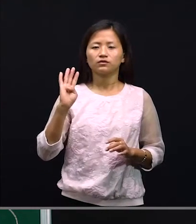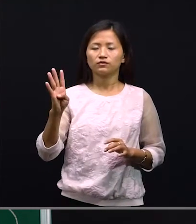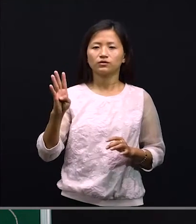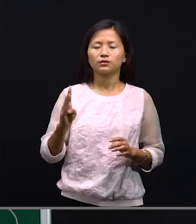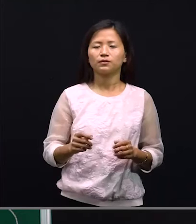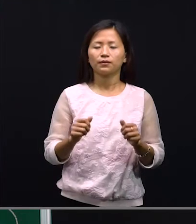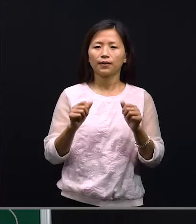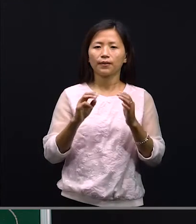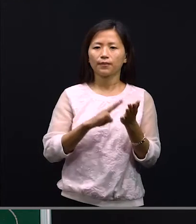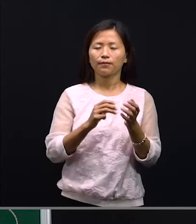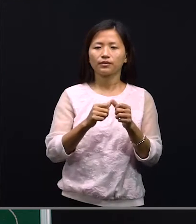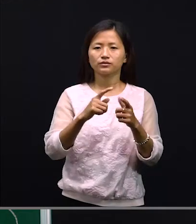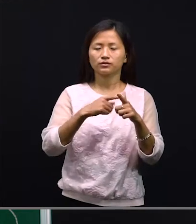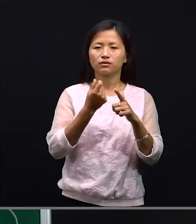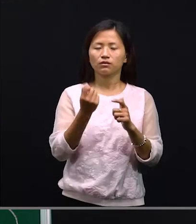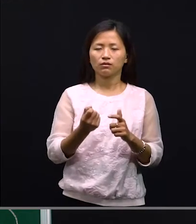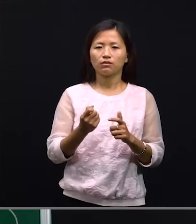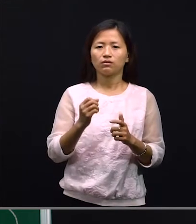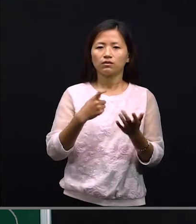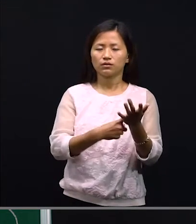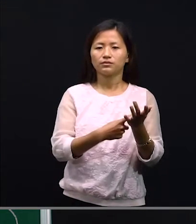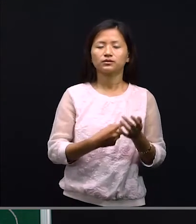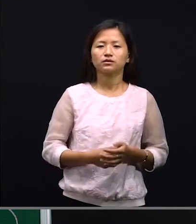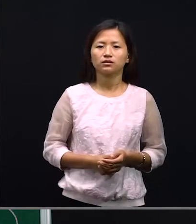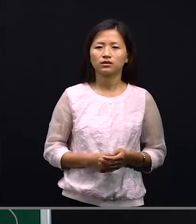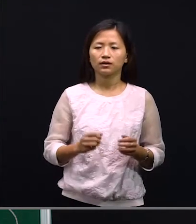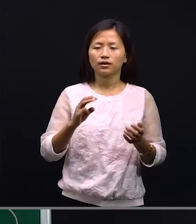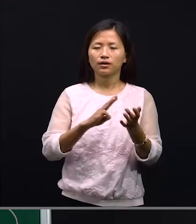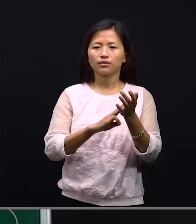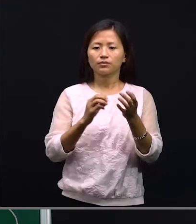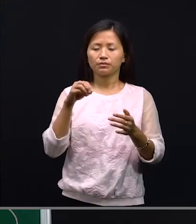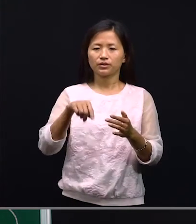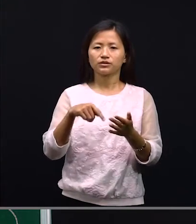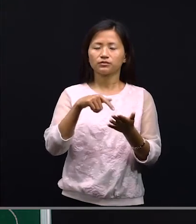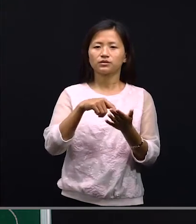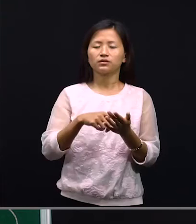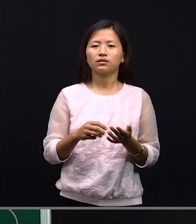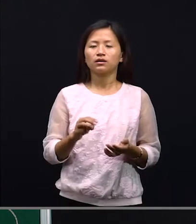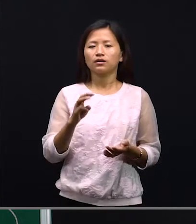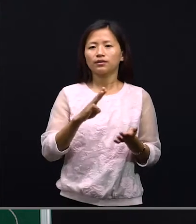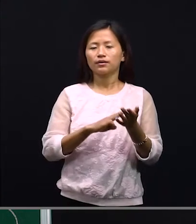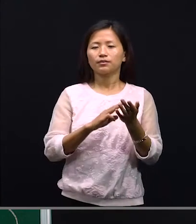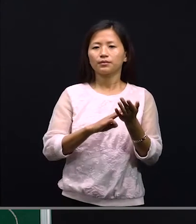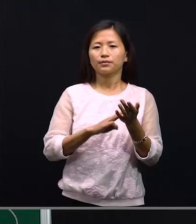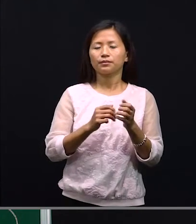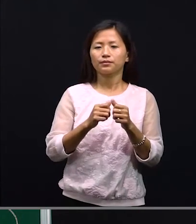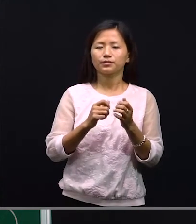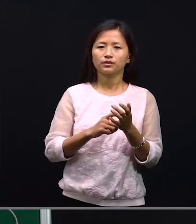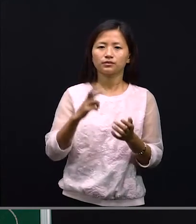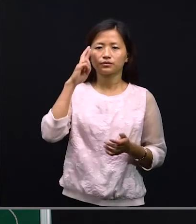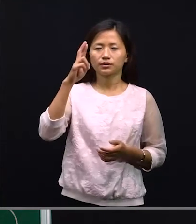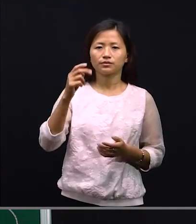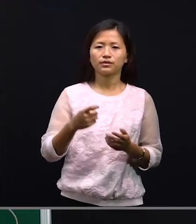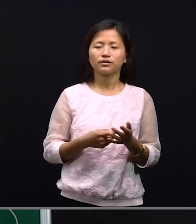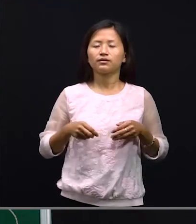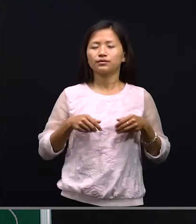have the other rivers which I haven't mentioned are Milak, the Rengma River, then Amaluma, then Intanki